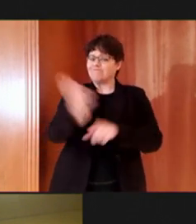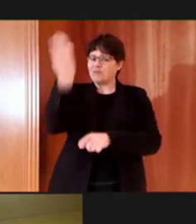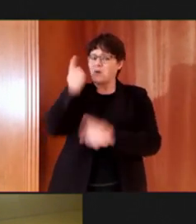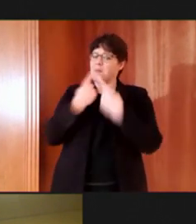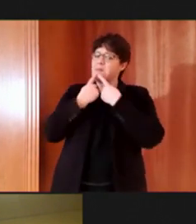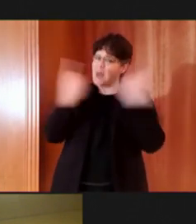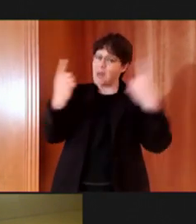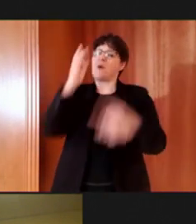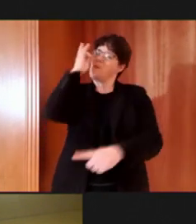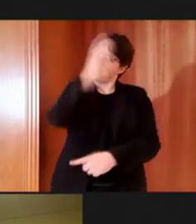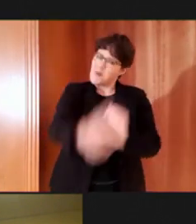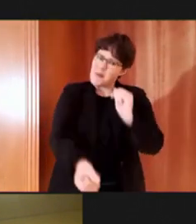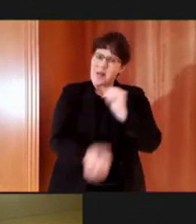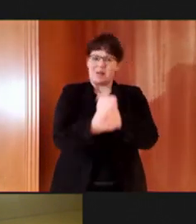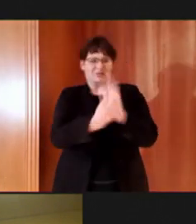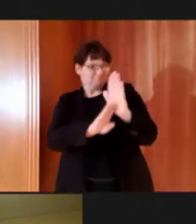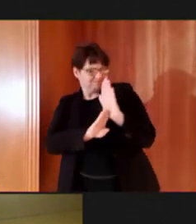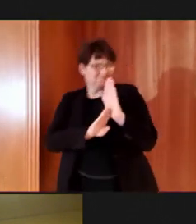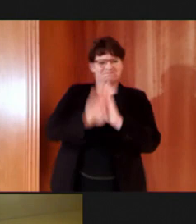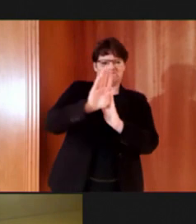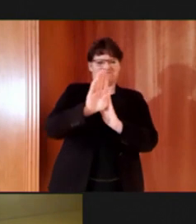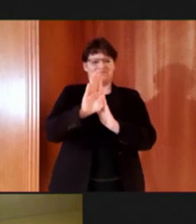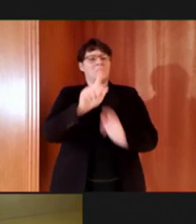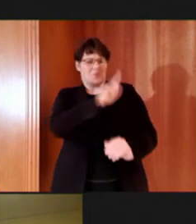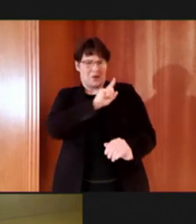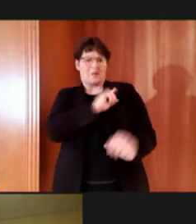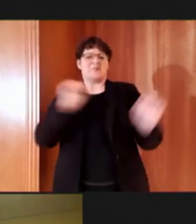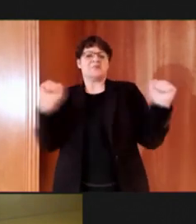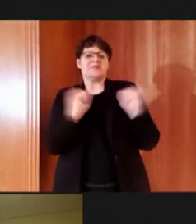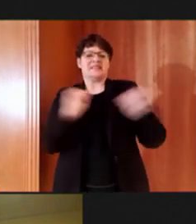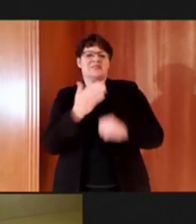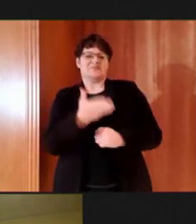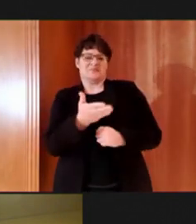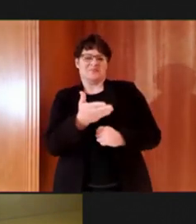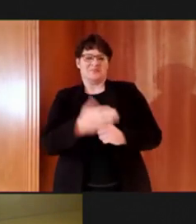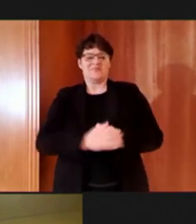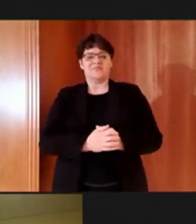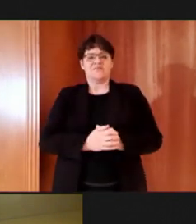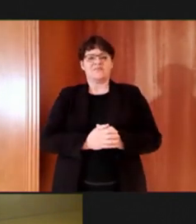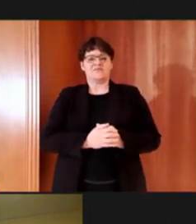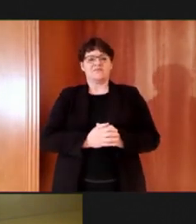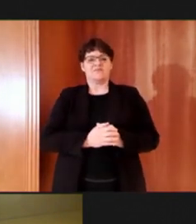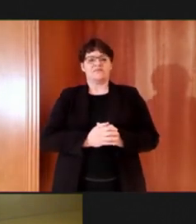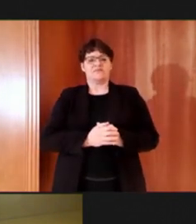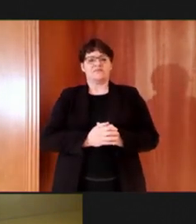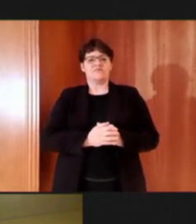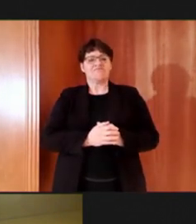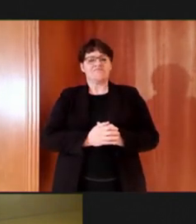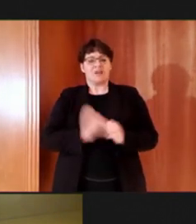predicted, the number of infections is rising, and